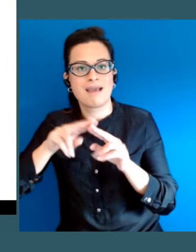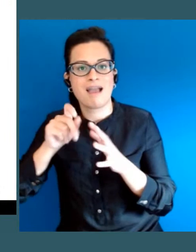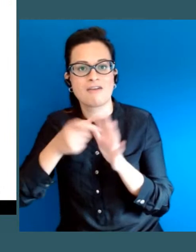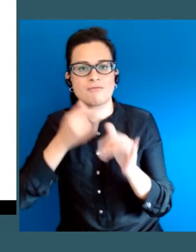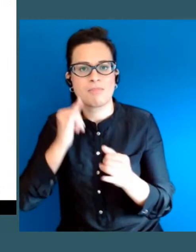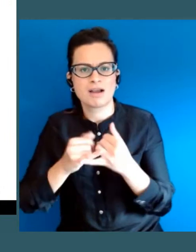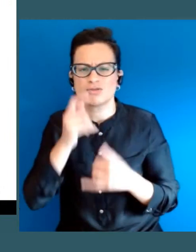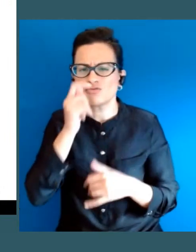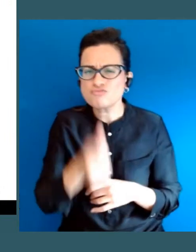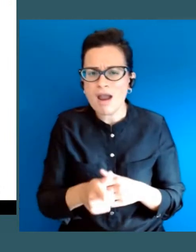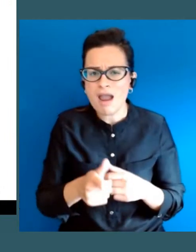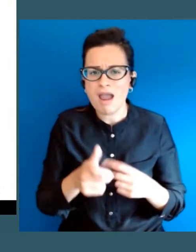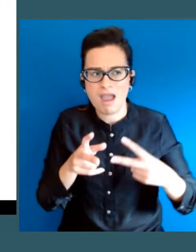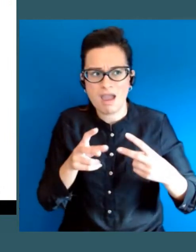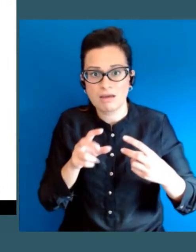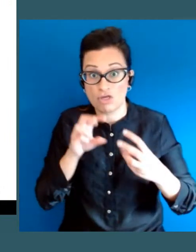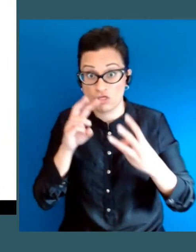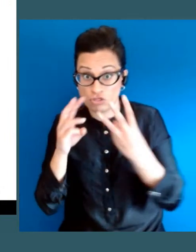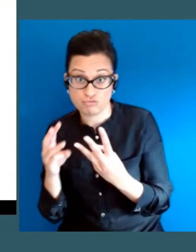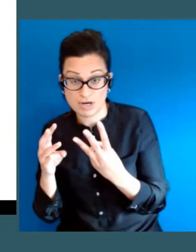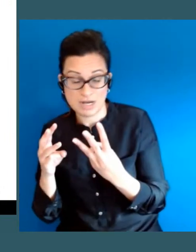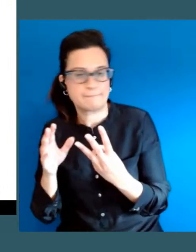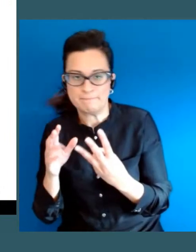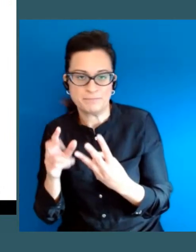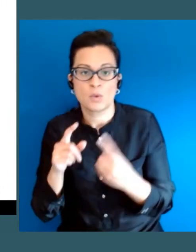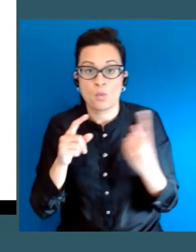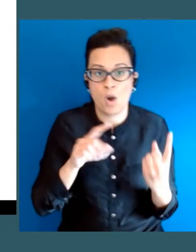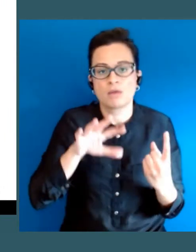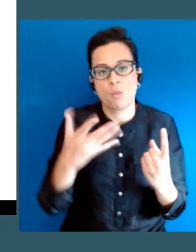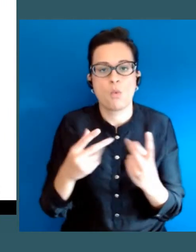than 3 foods causing FPIES reactions.